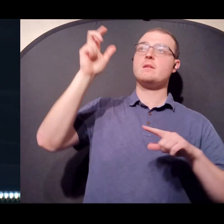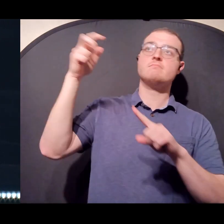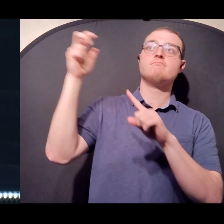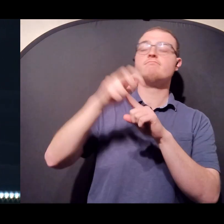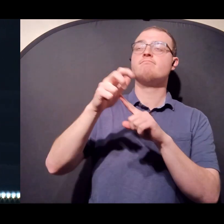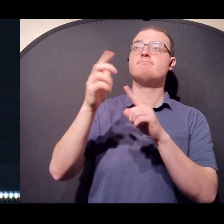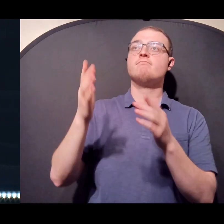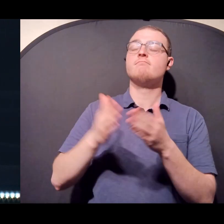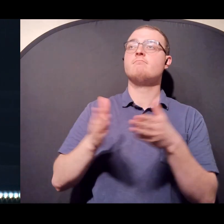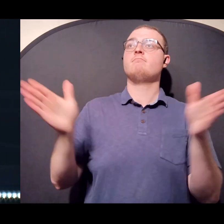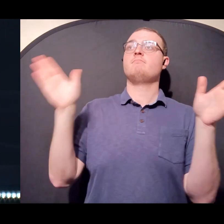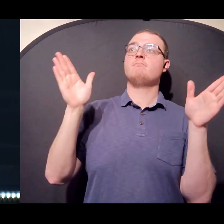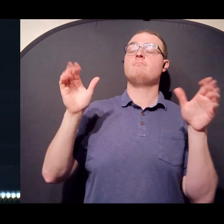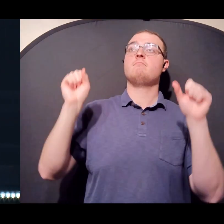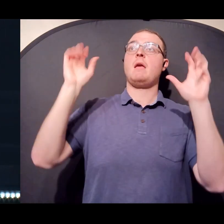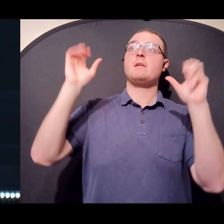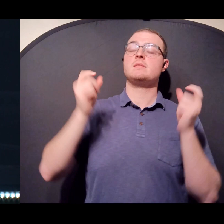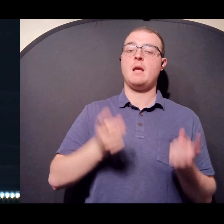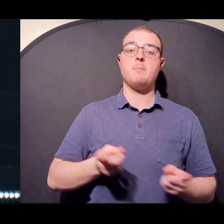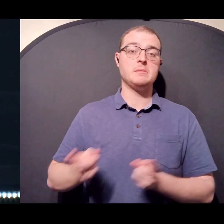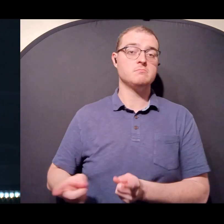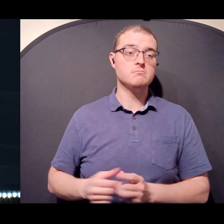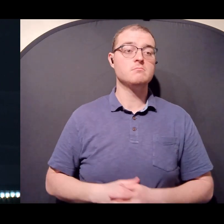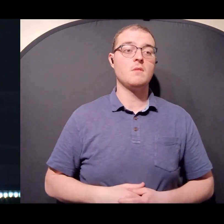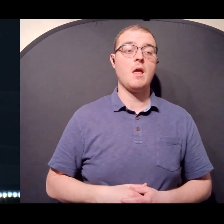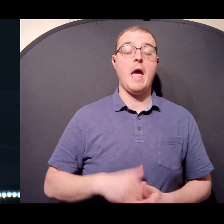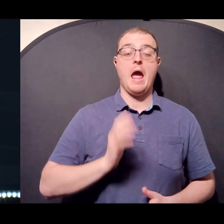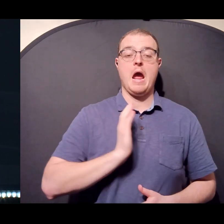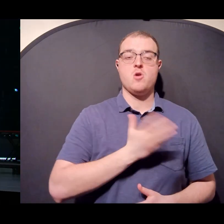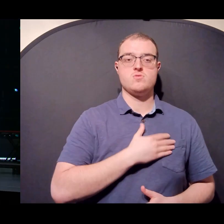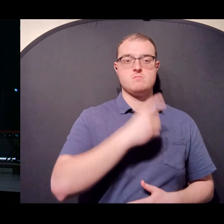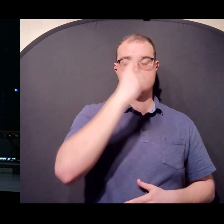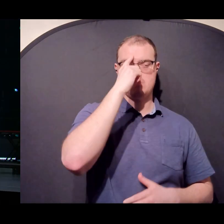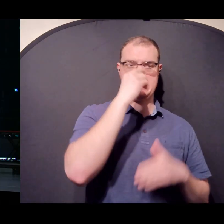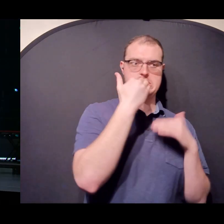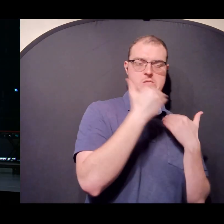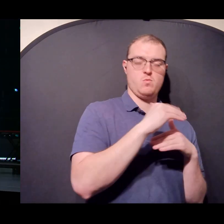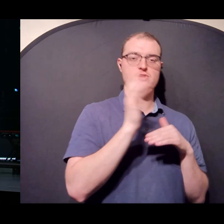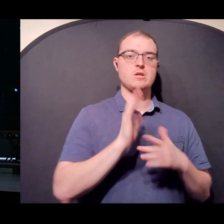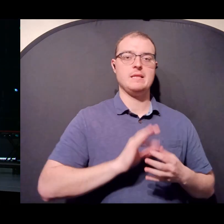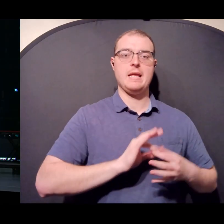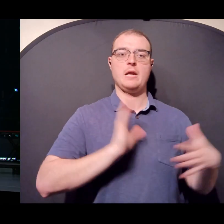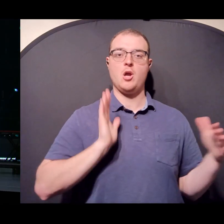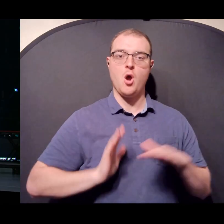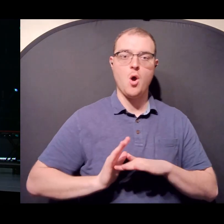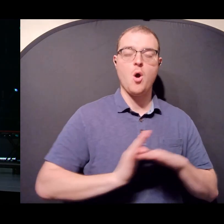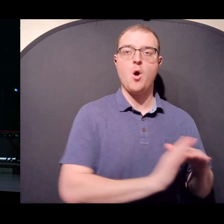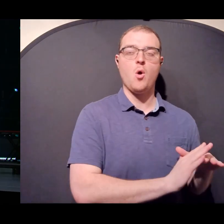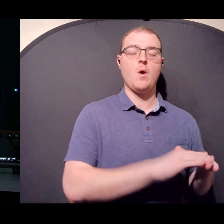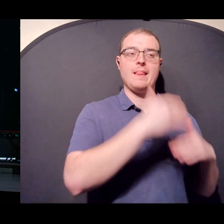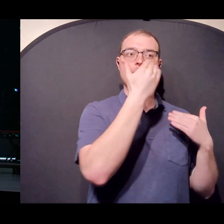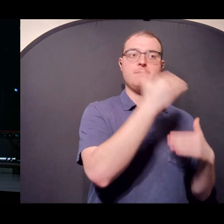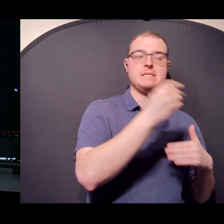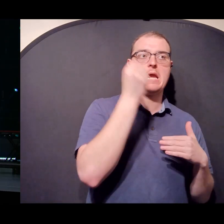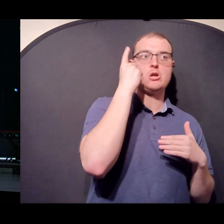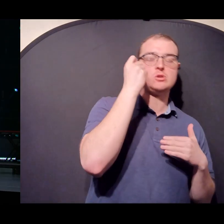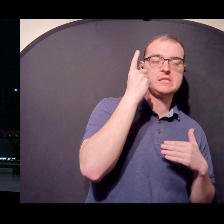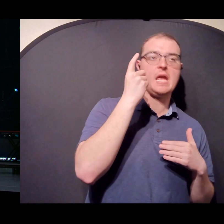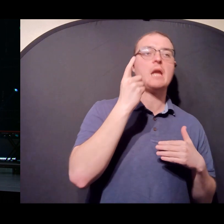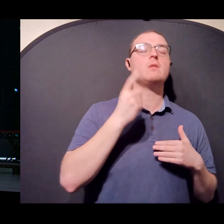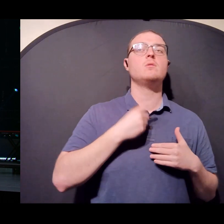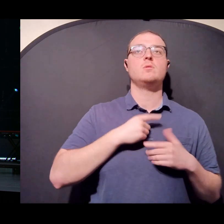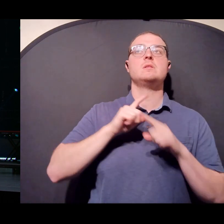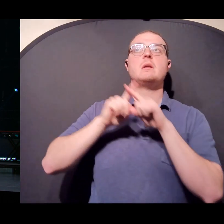best. I think that's what faith requires. And that's my sentence. It's just, I think faith requires that we move beyond